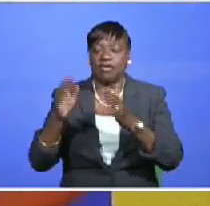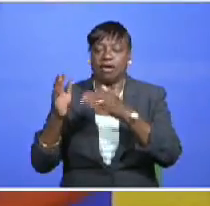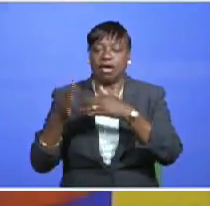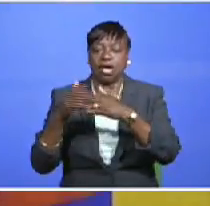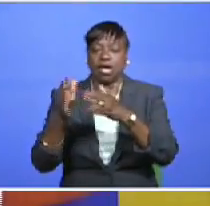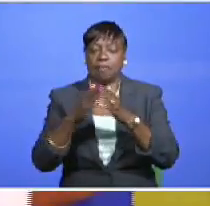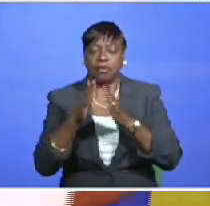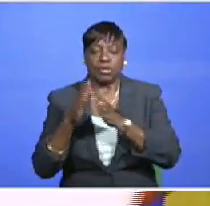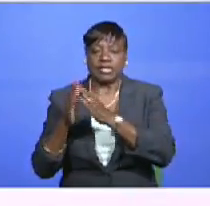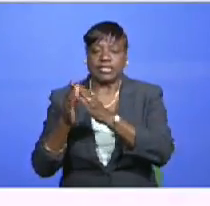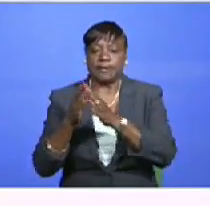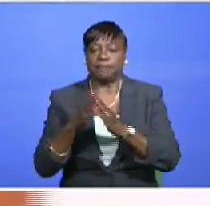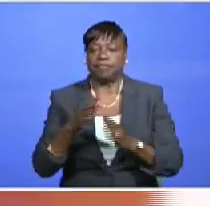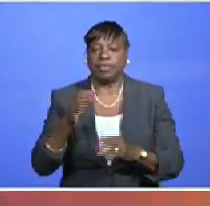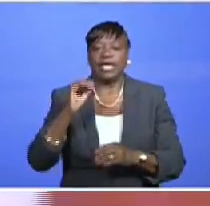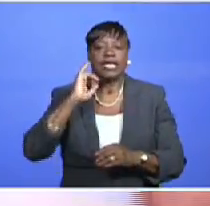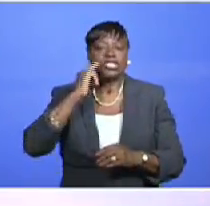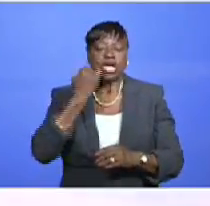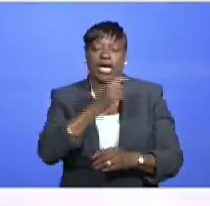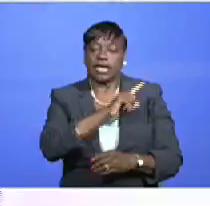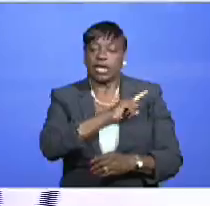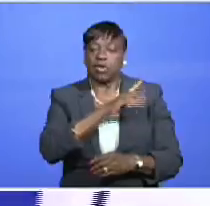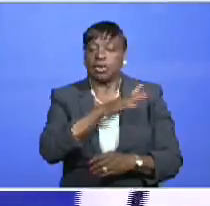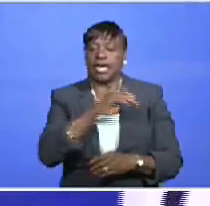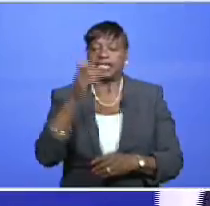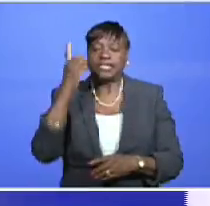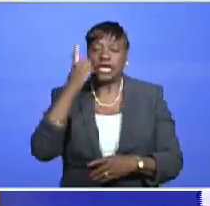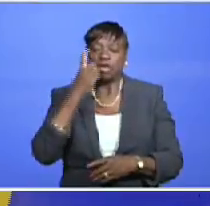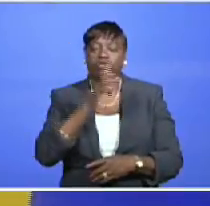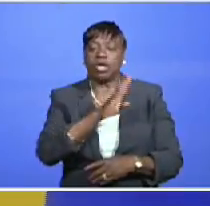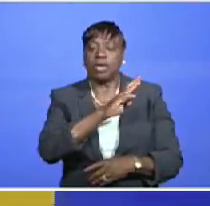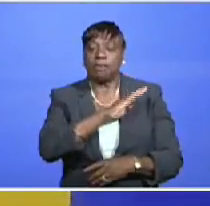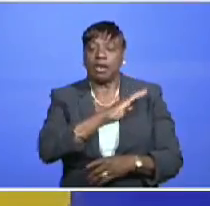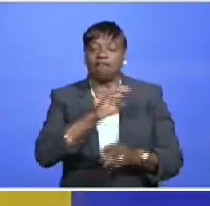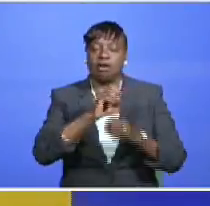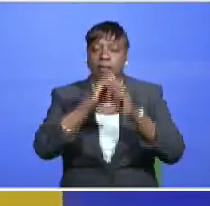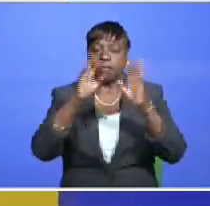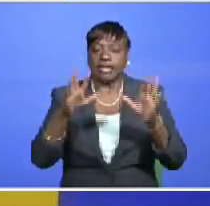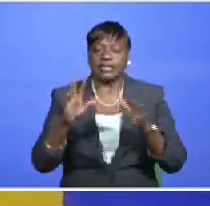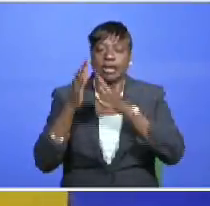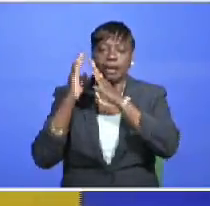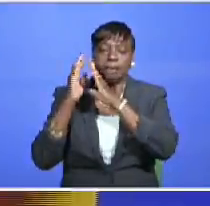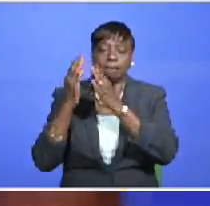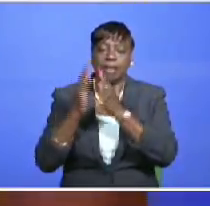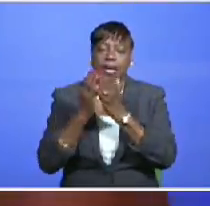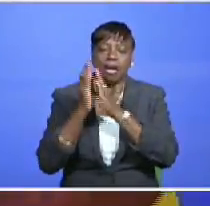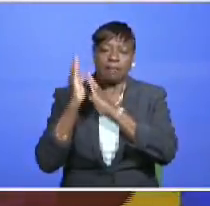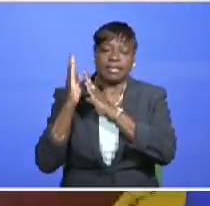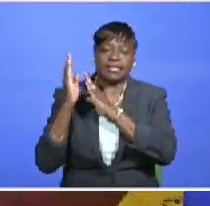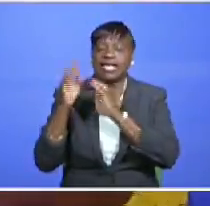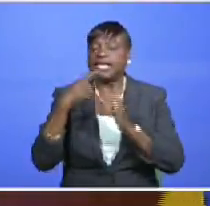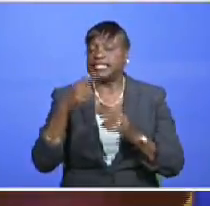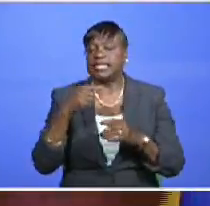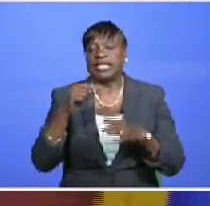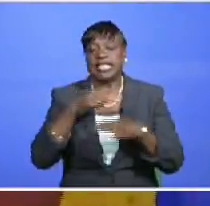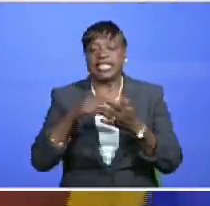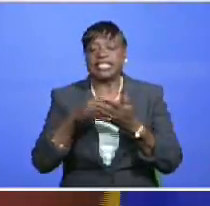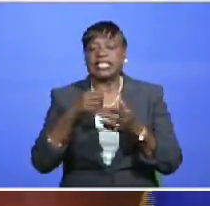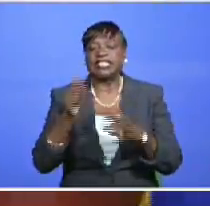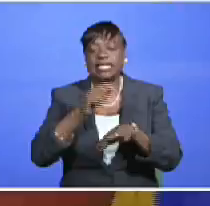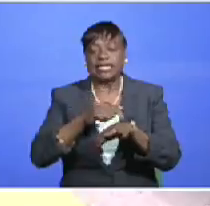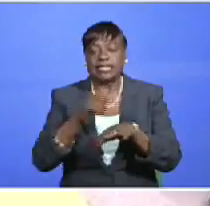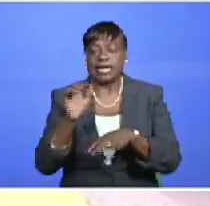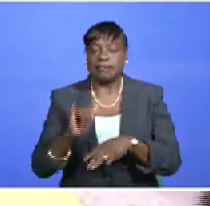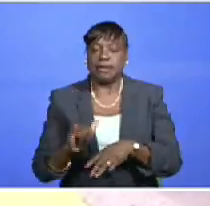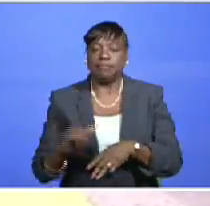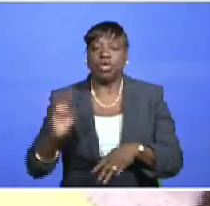Sunrise President Jacqueline Longley and DeAndre Miller of Brighter Bahamas both say the initiative is timely. We